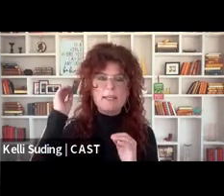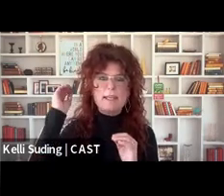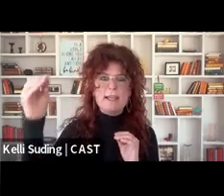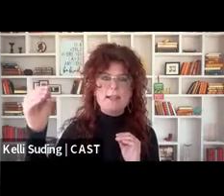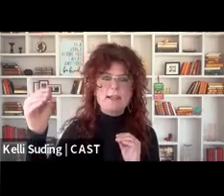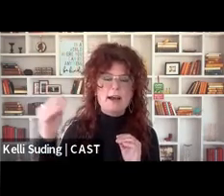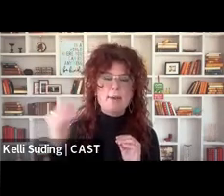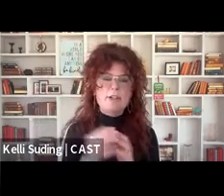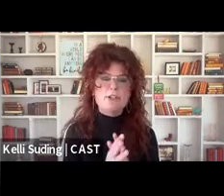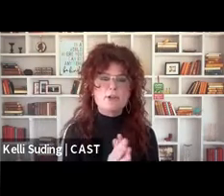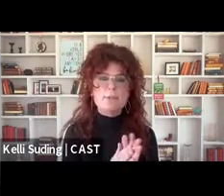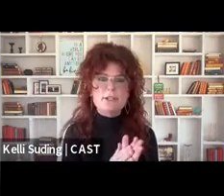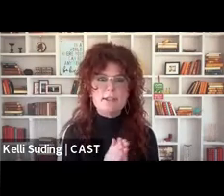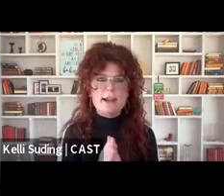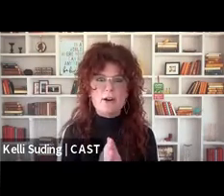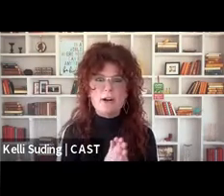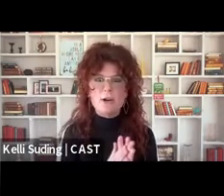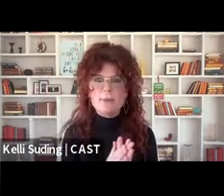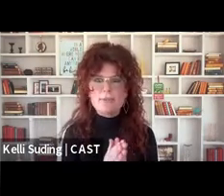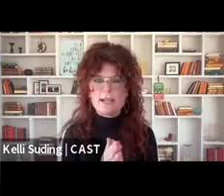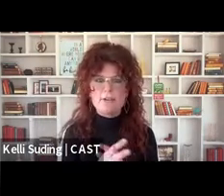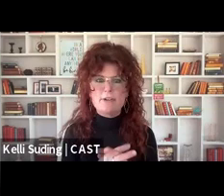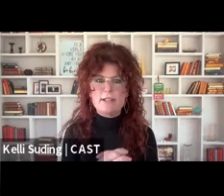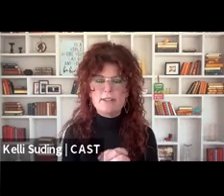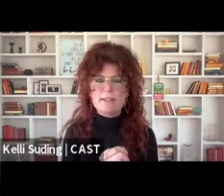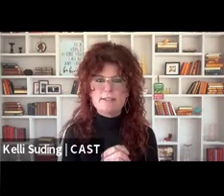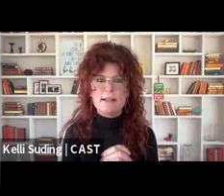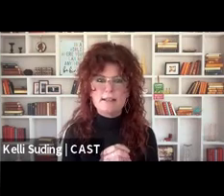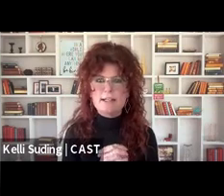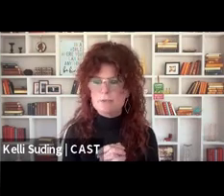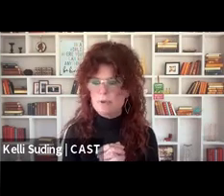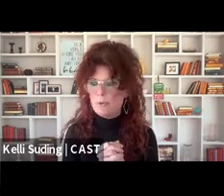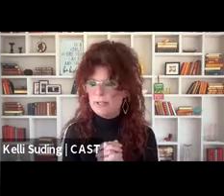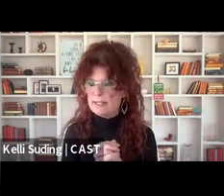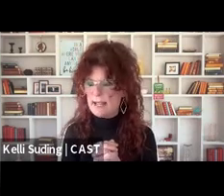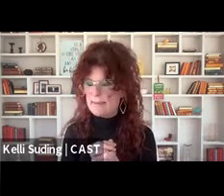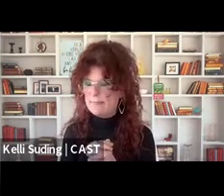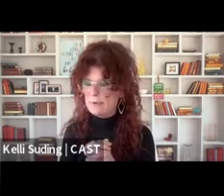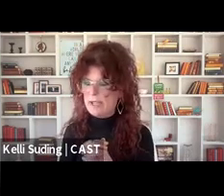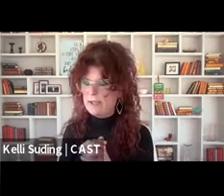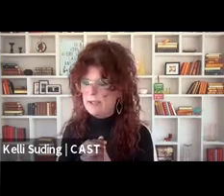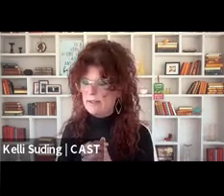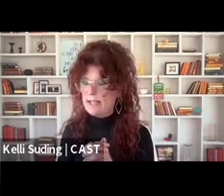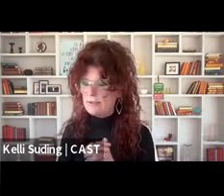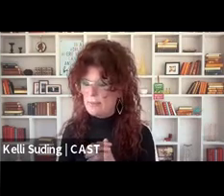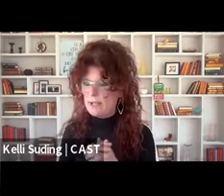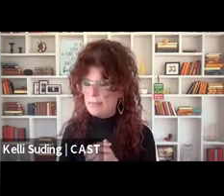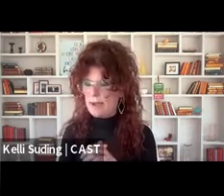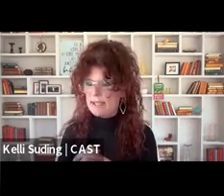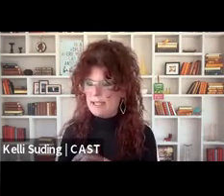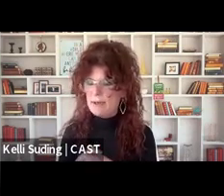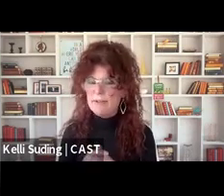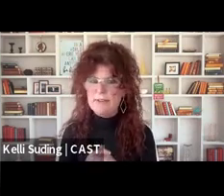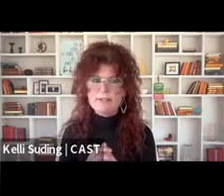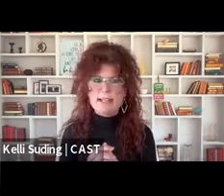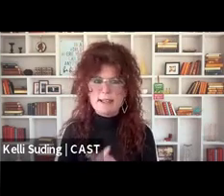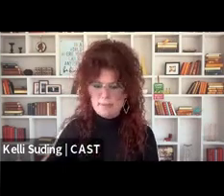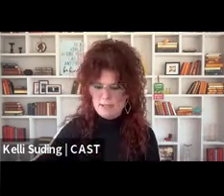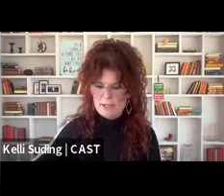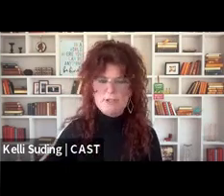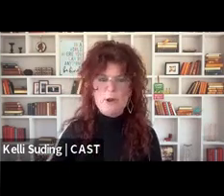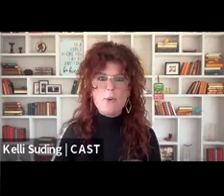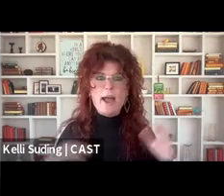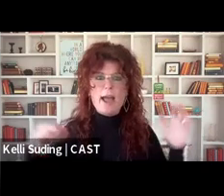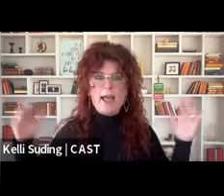They will be in the description there on our website underneath this latest recording today. Okay, thanks for putting my email in there,